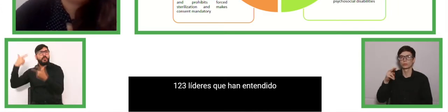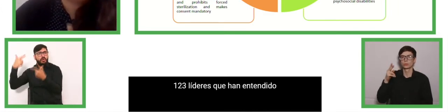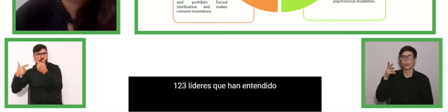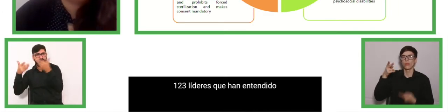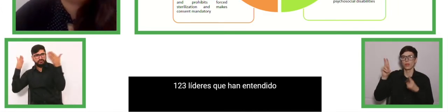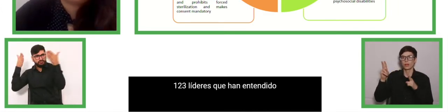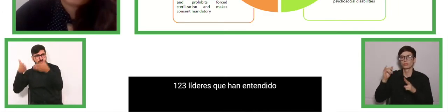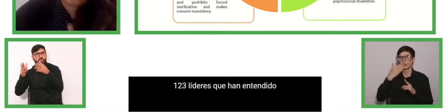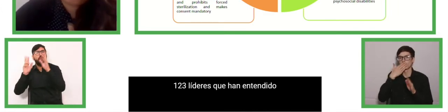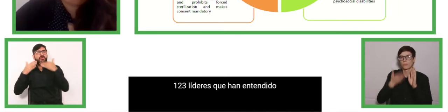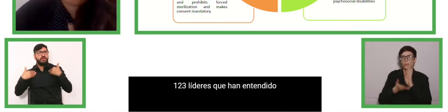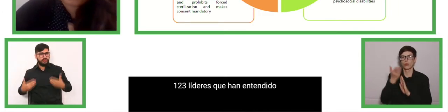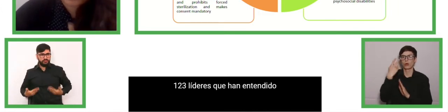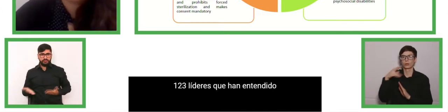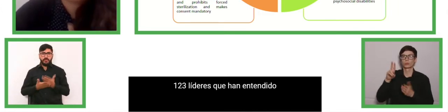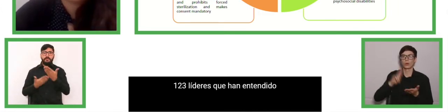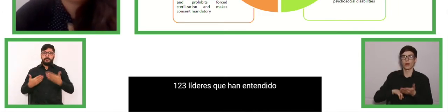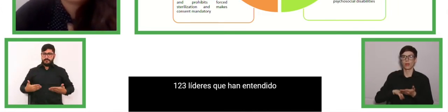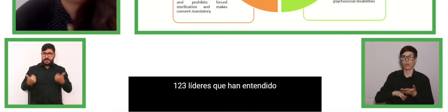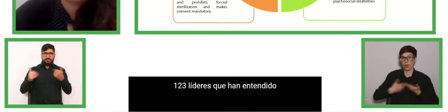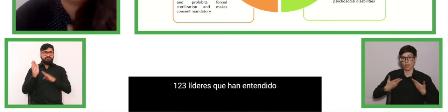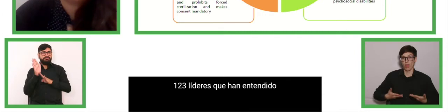we are training